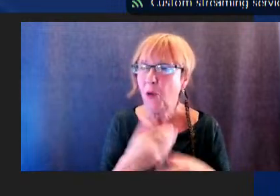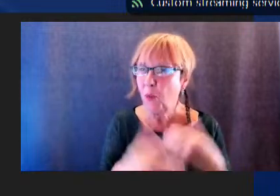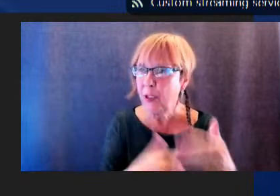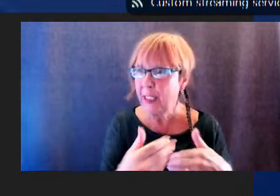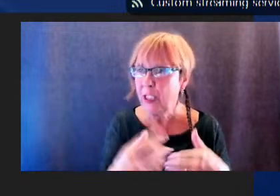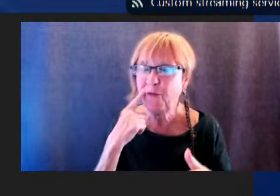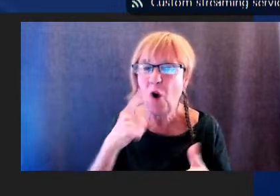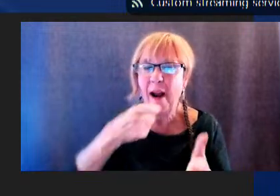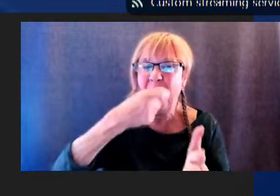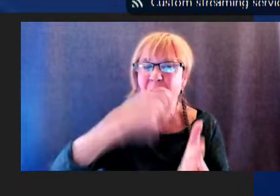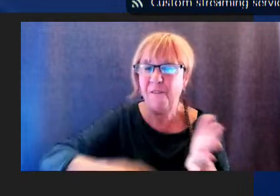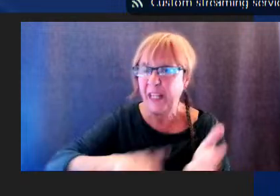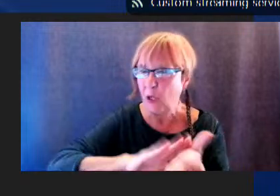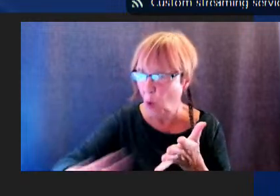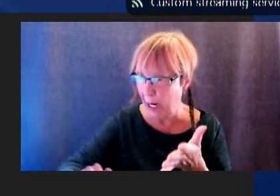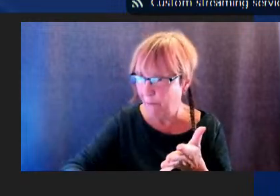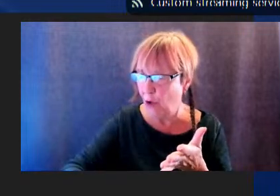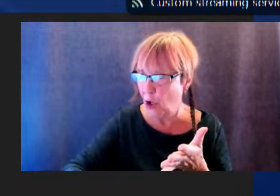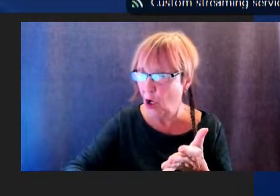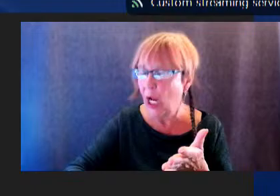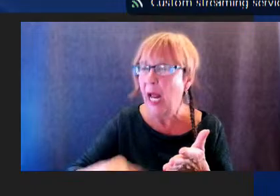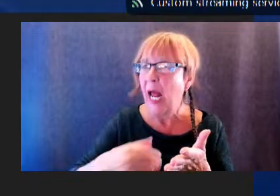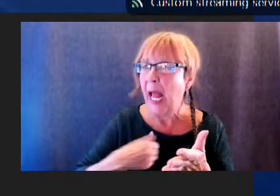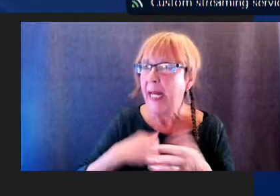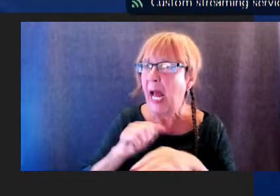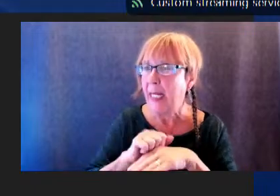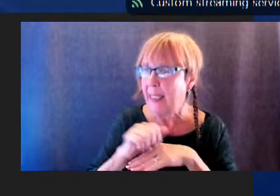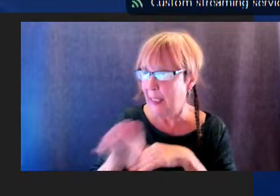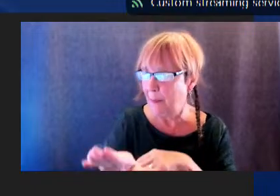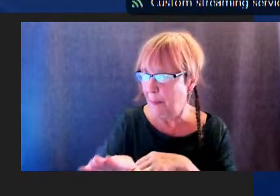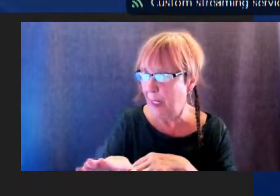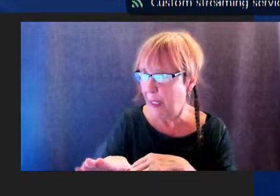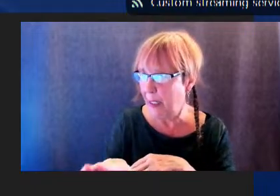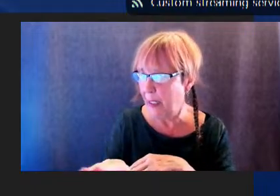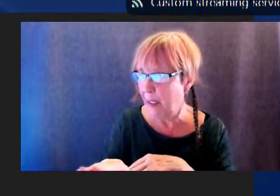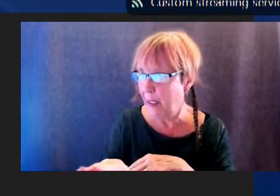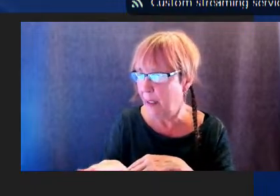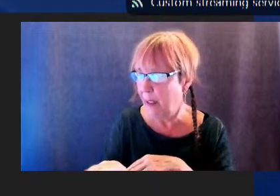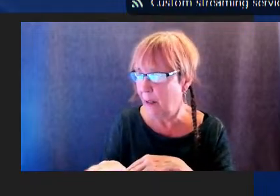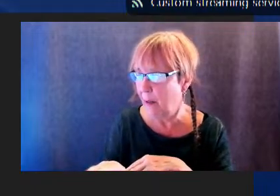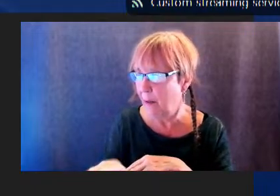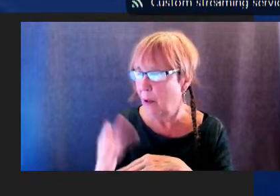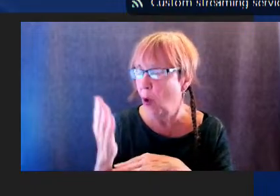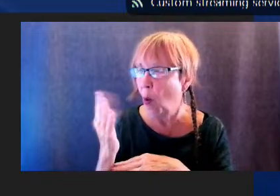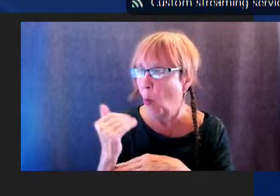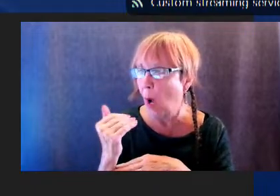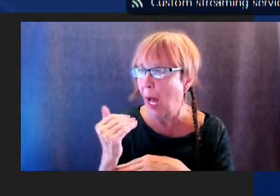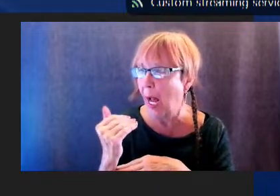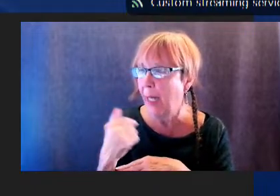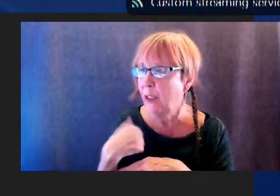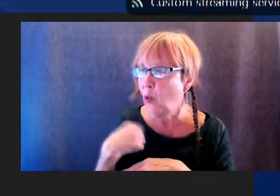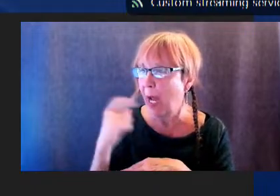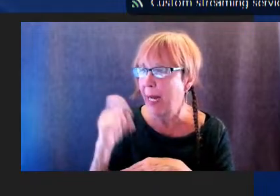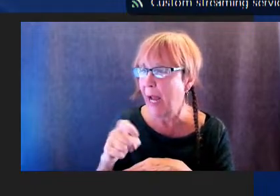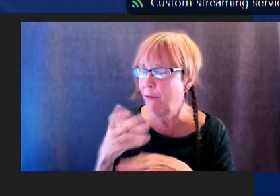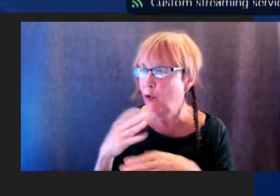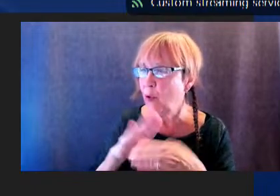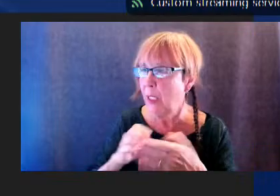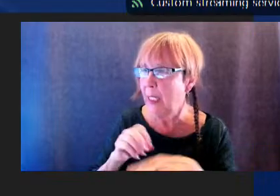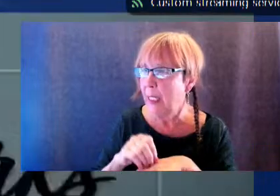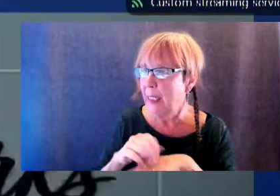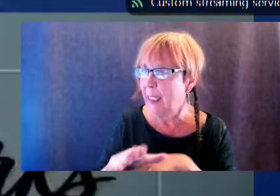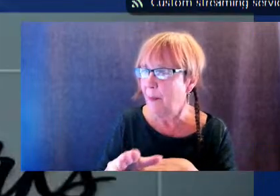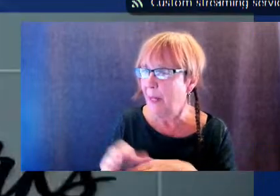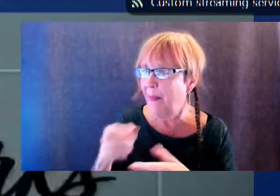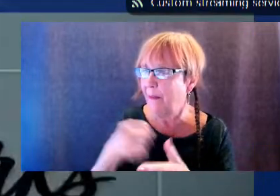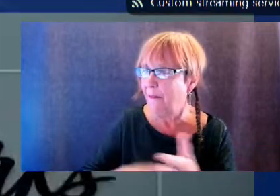building and safety permits. Why would I have to submit the fee waiver form again if I've already submitted it?